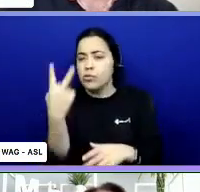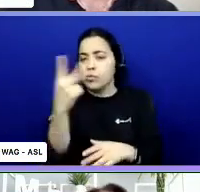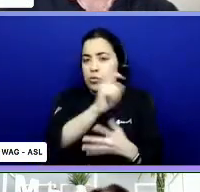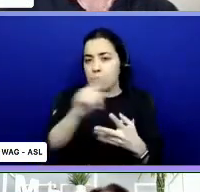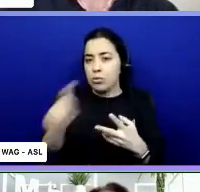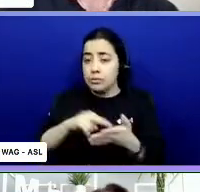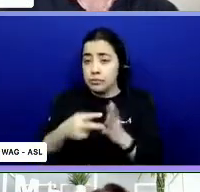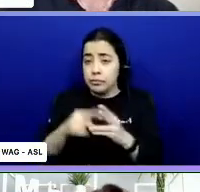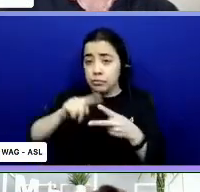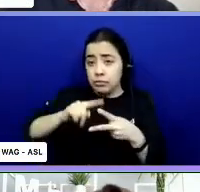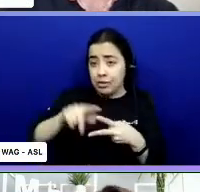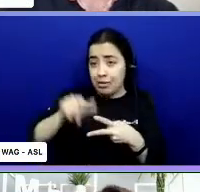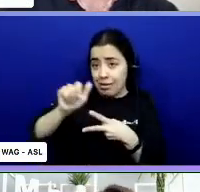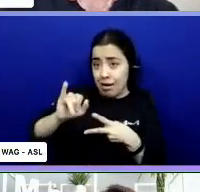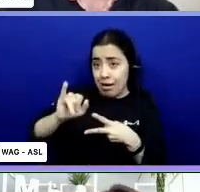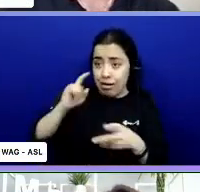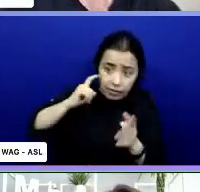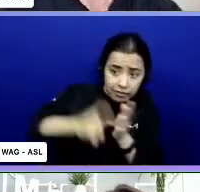also identify these?